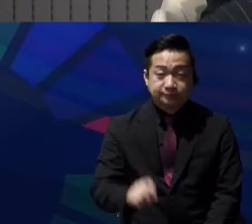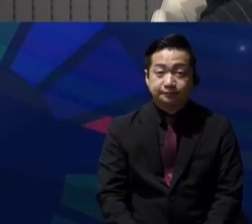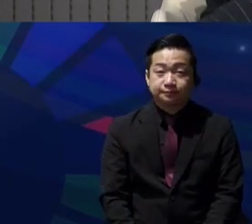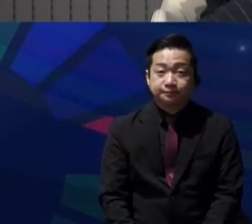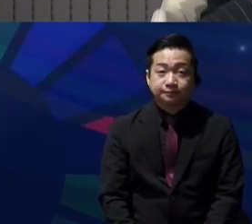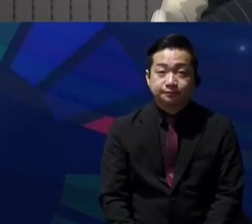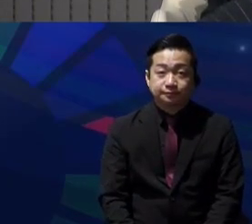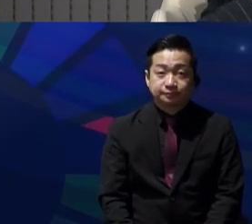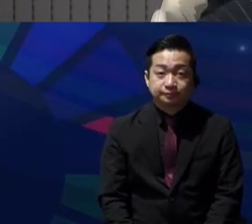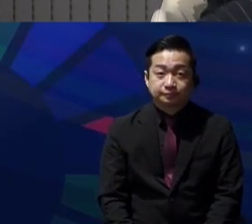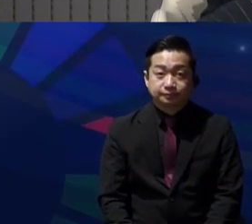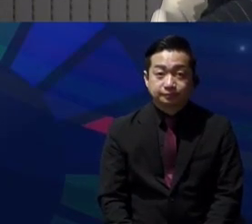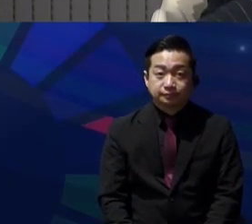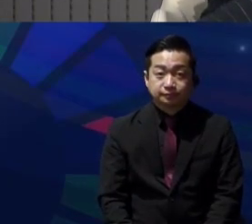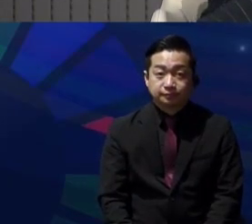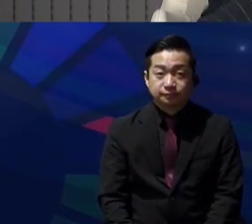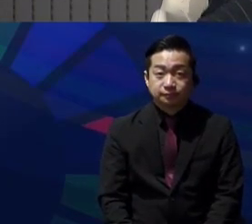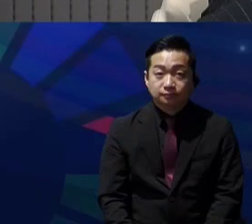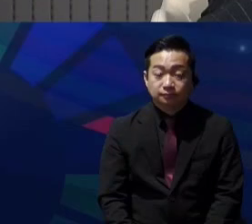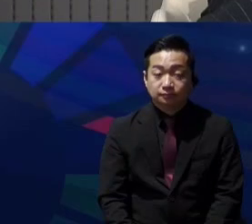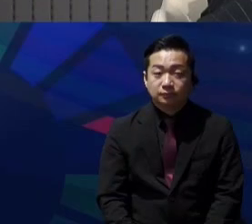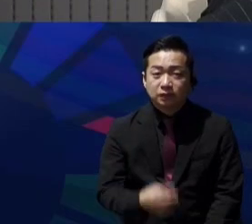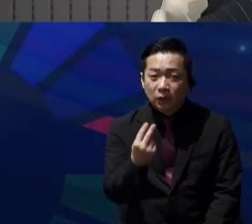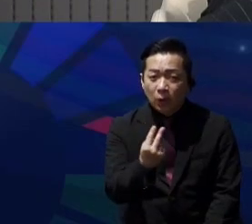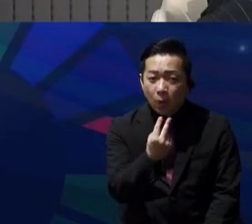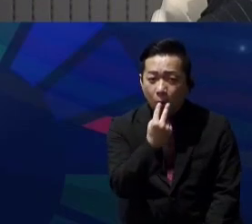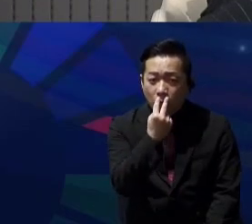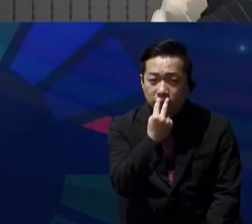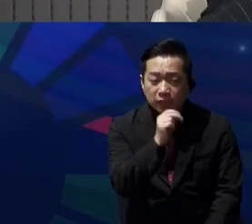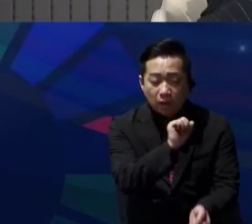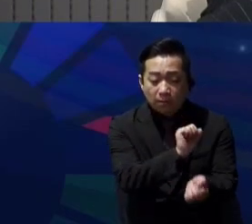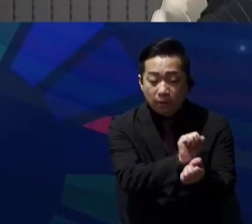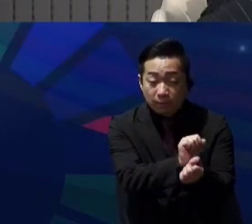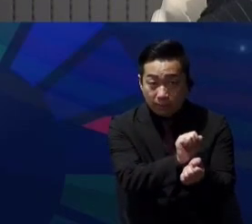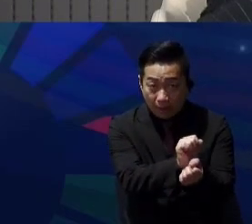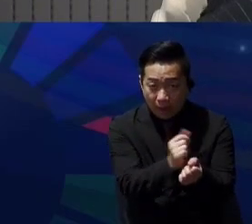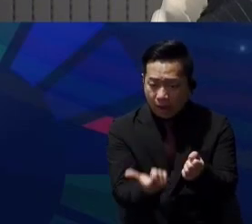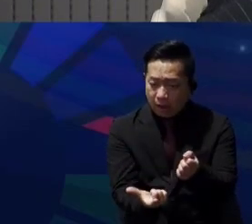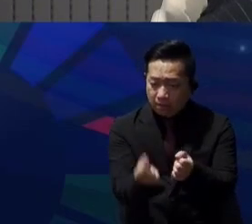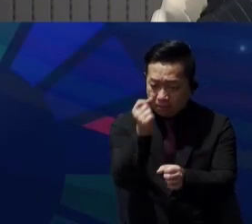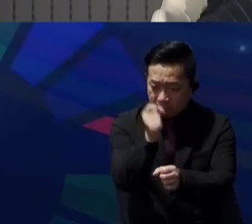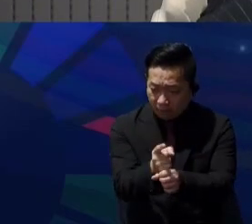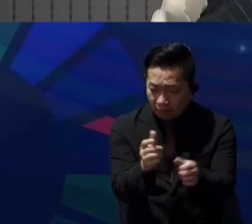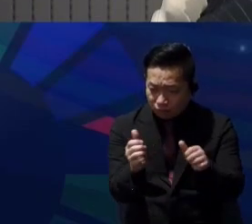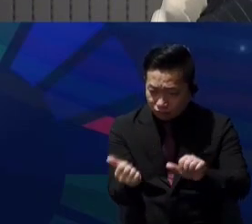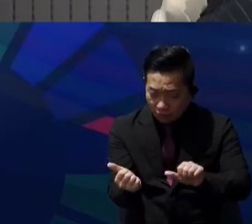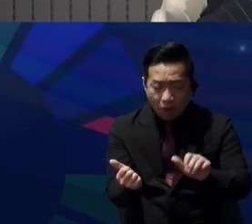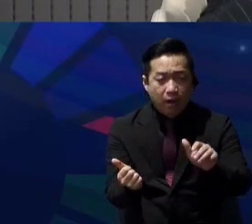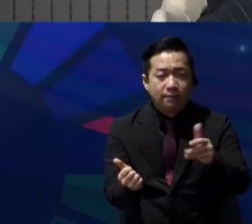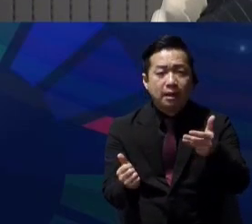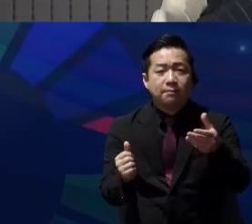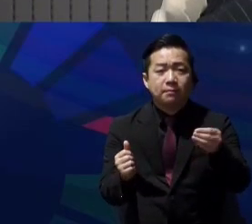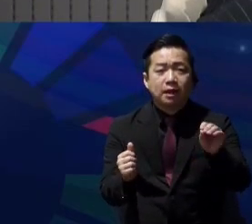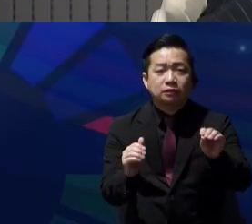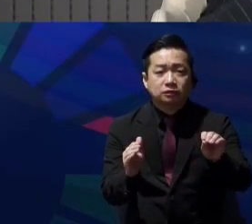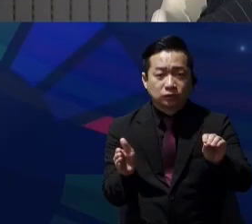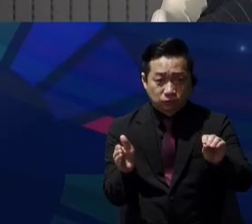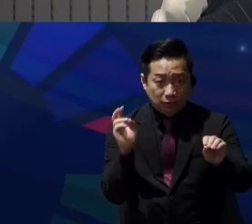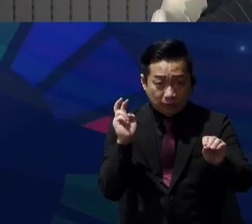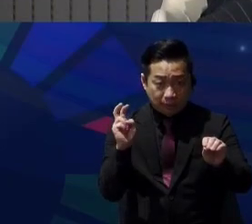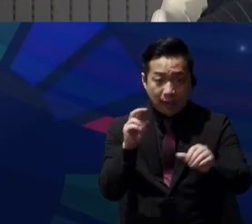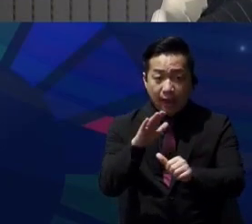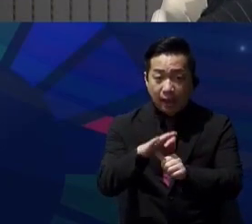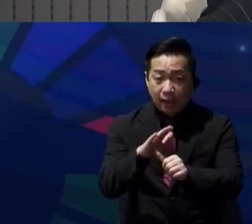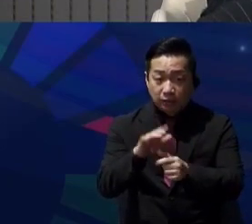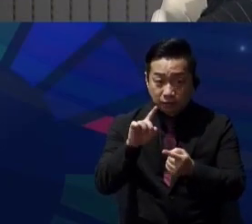air pollution, and it's fascinating that you're sharing this data on children, because it's also leading to all sorts of things,